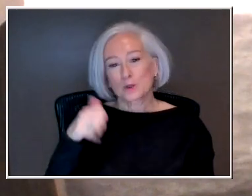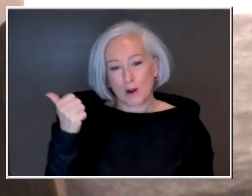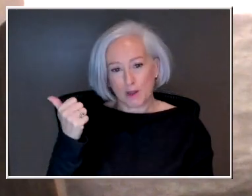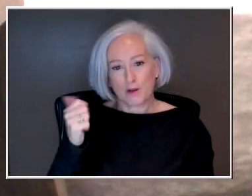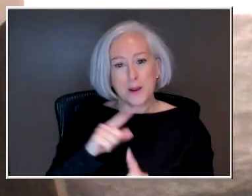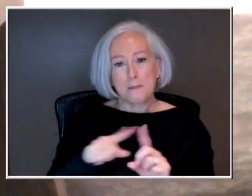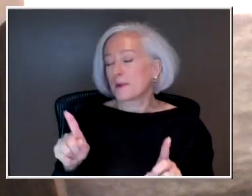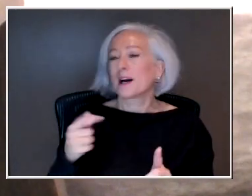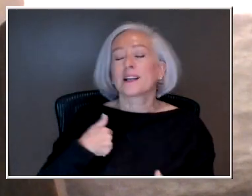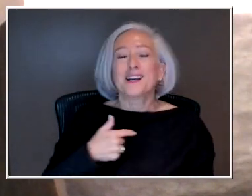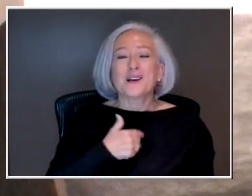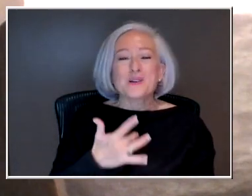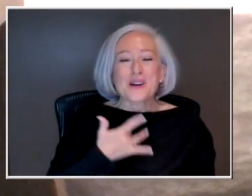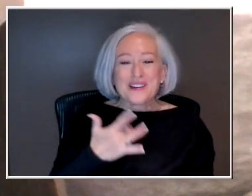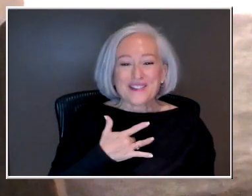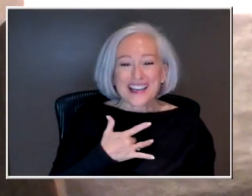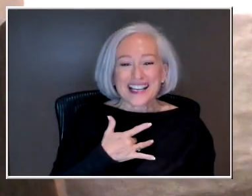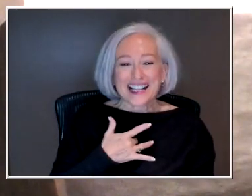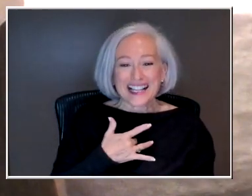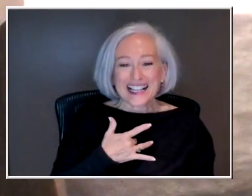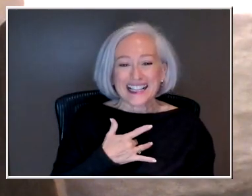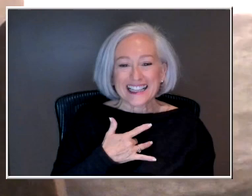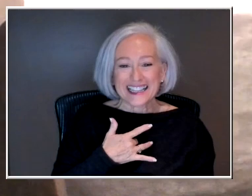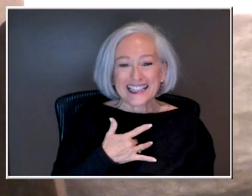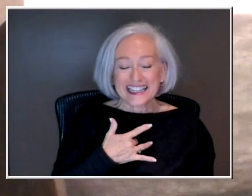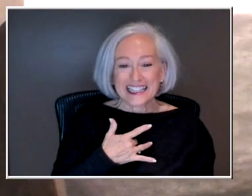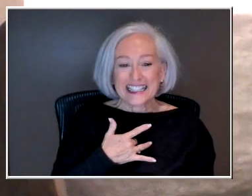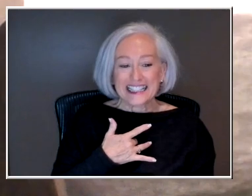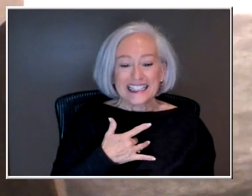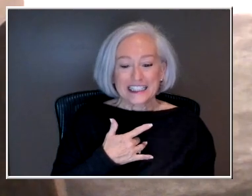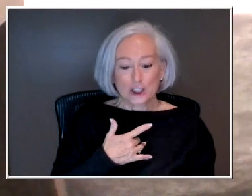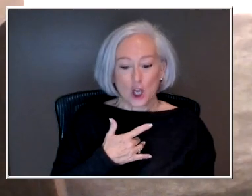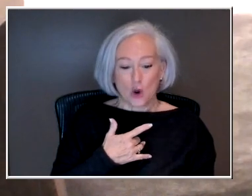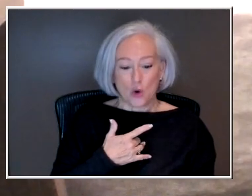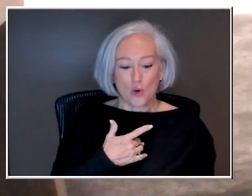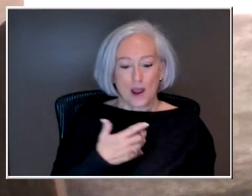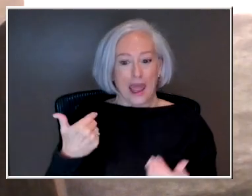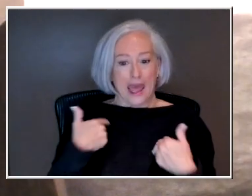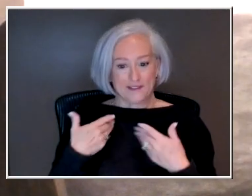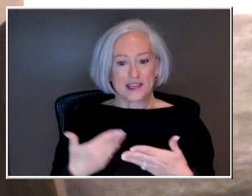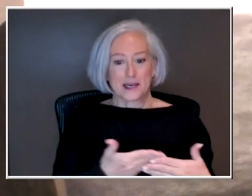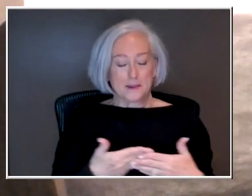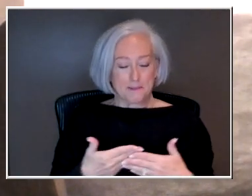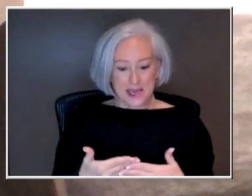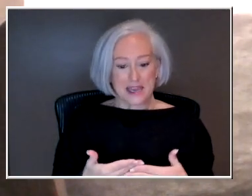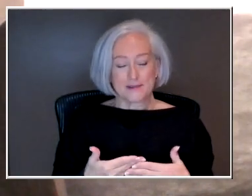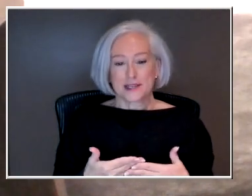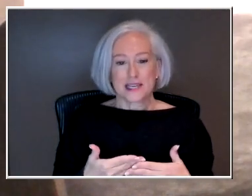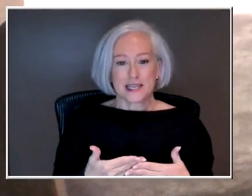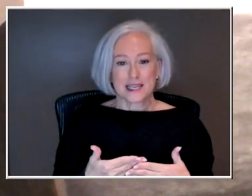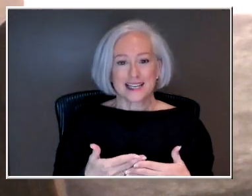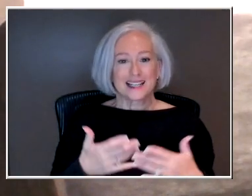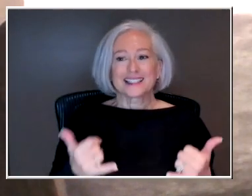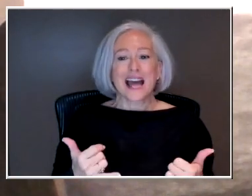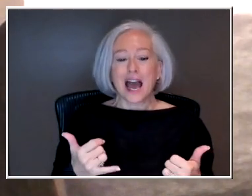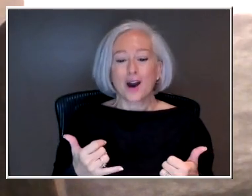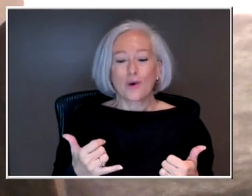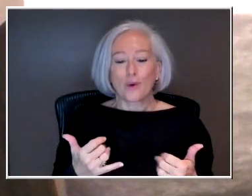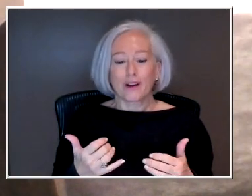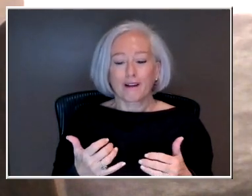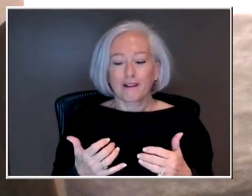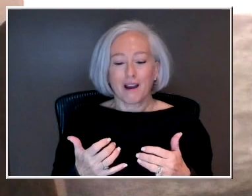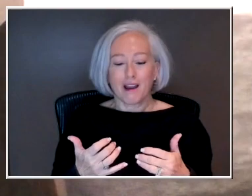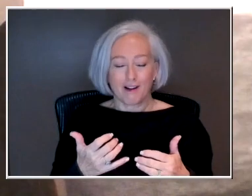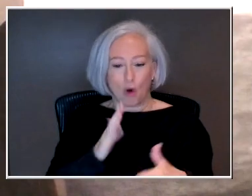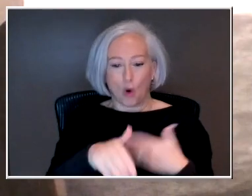really feel, especially having gotten through this pregnancy journey, like we're on the other side of a lot of it, and